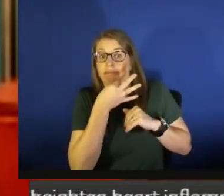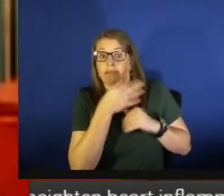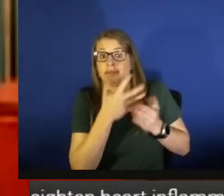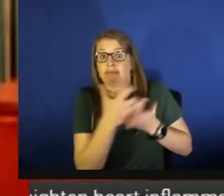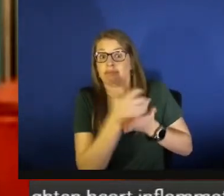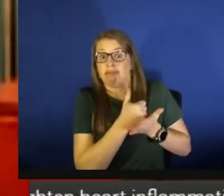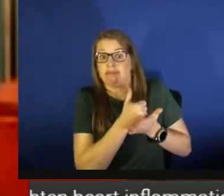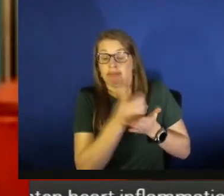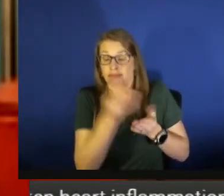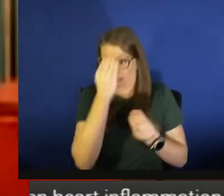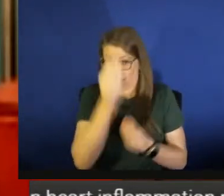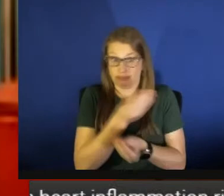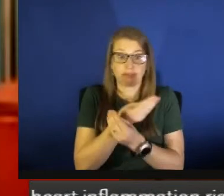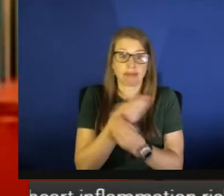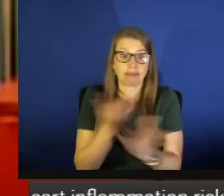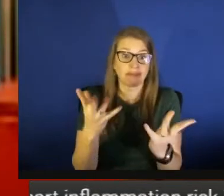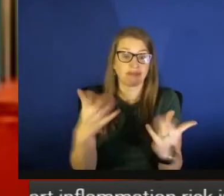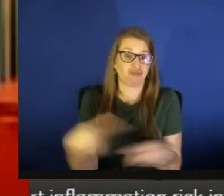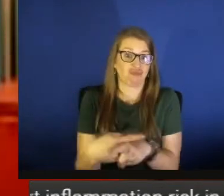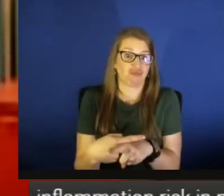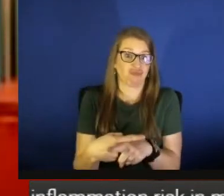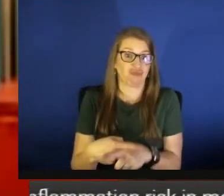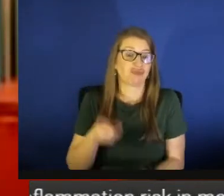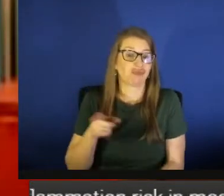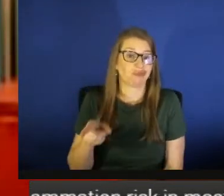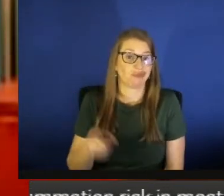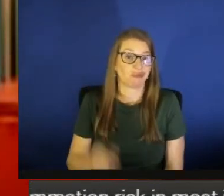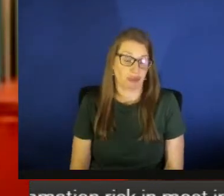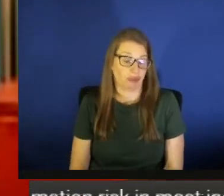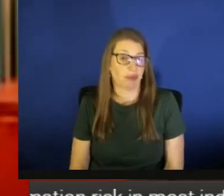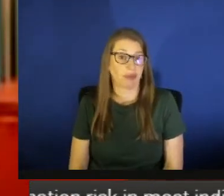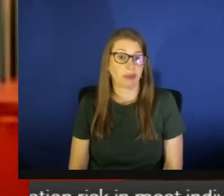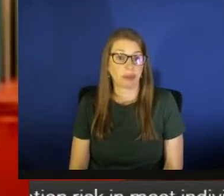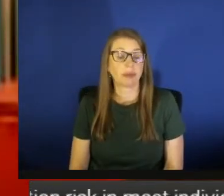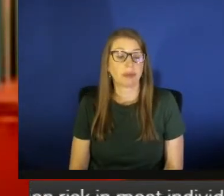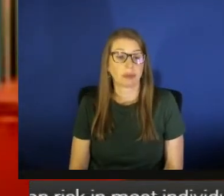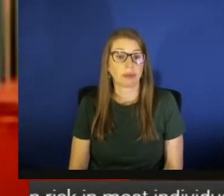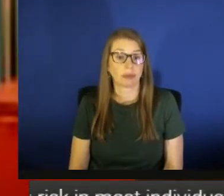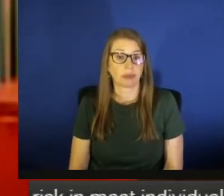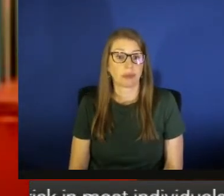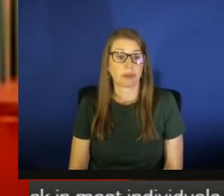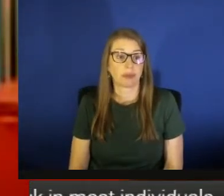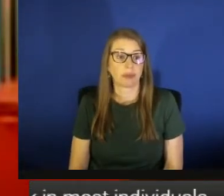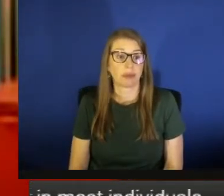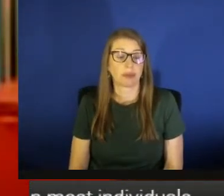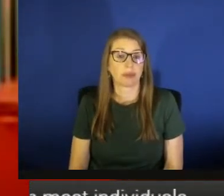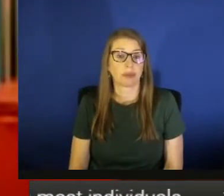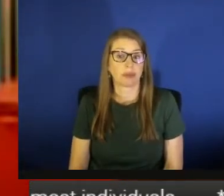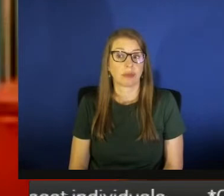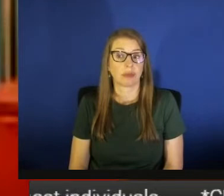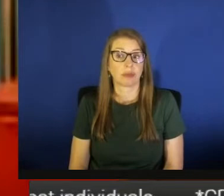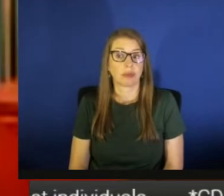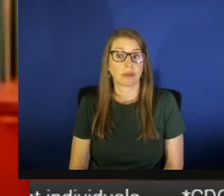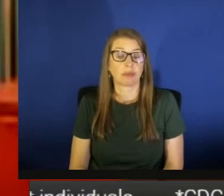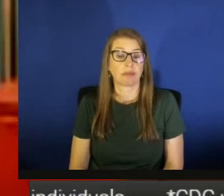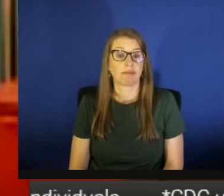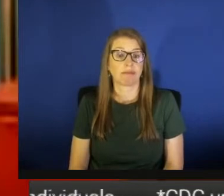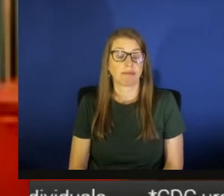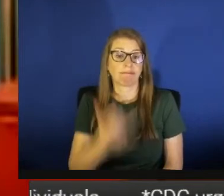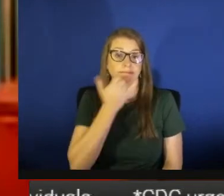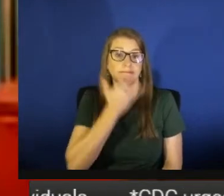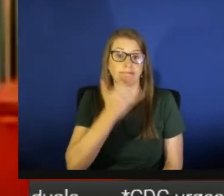lines, who are living this every day, and saying, does this check out? But misinformation